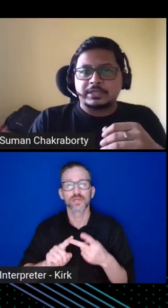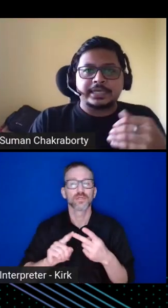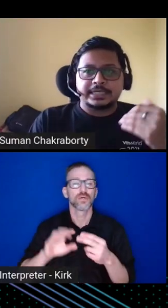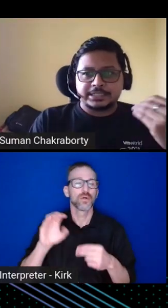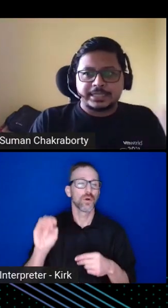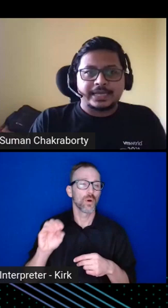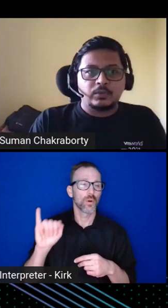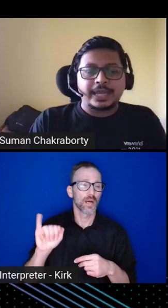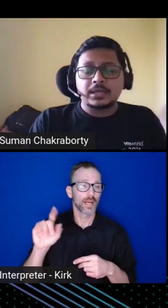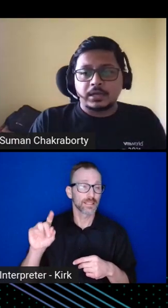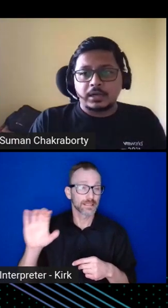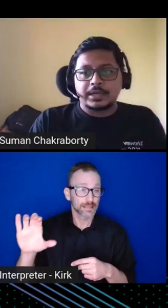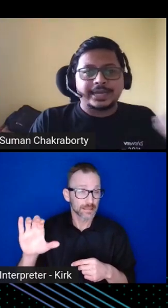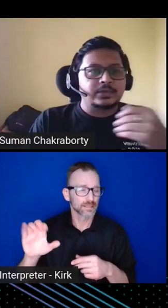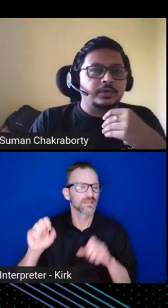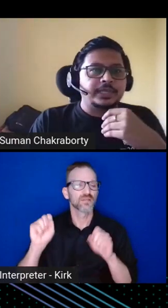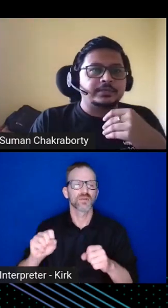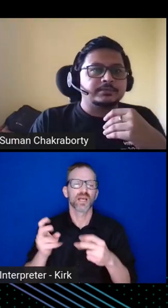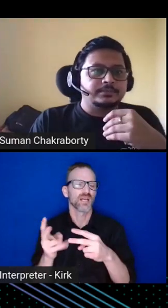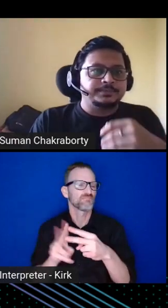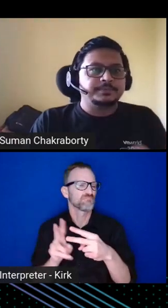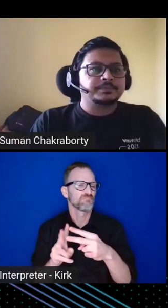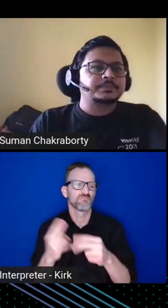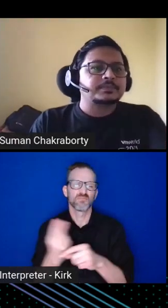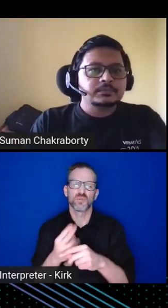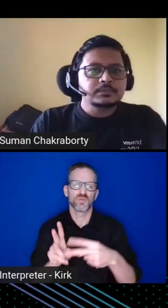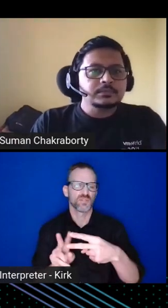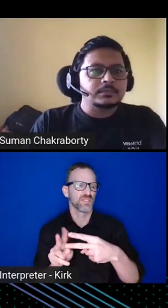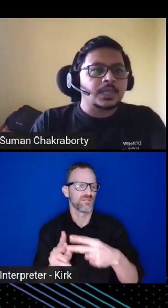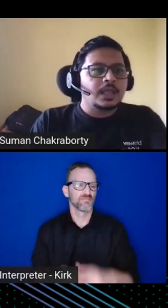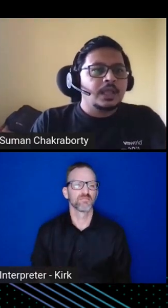based authentication that you can connect to here.